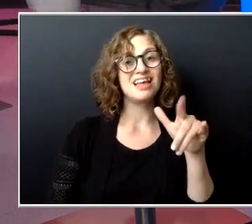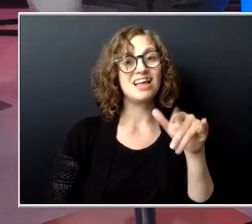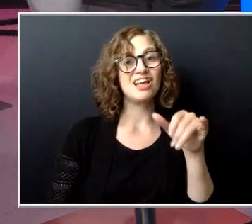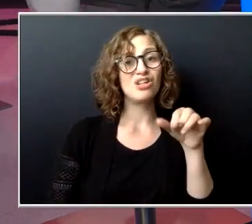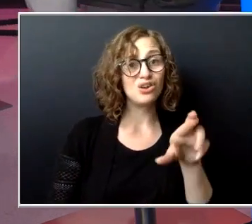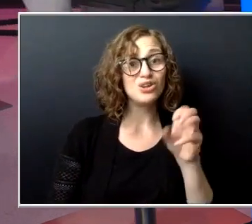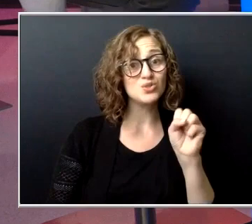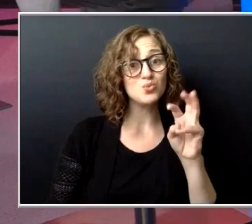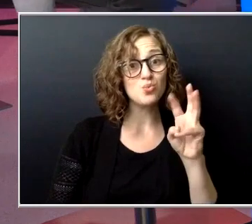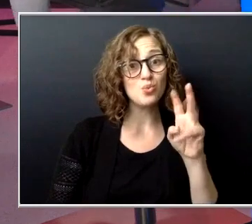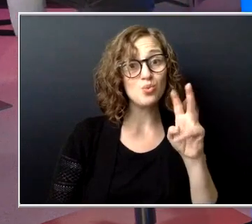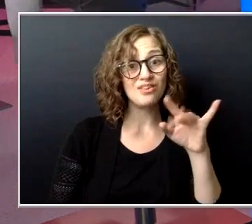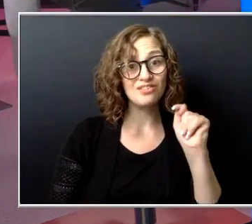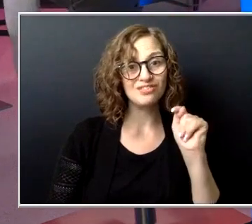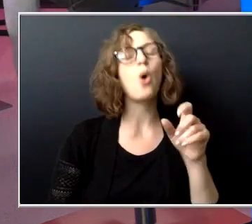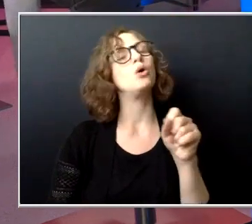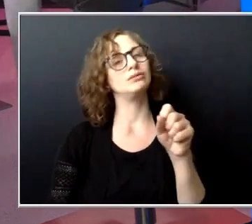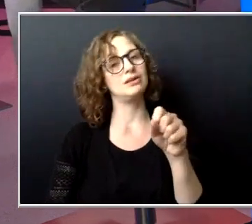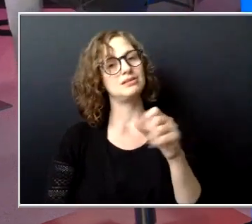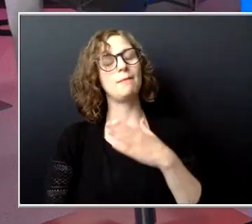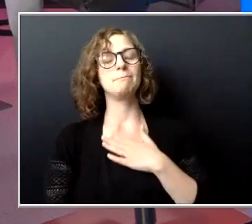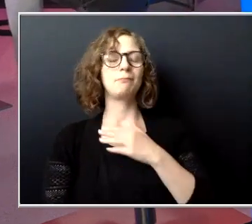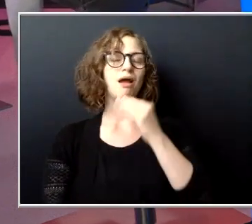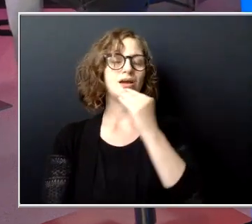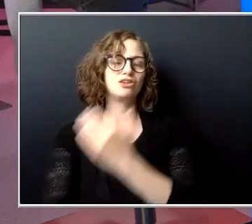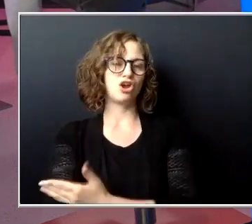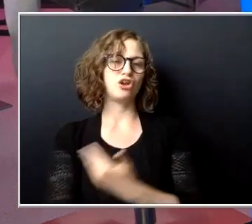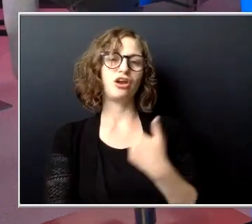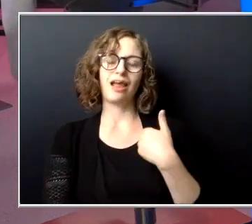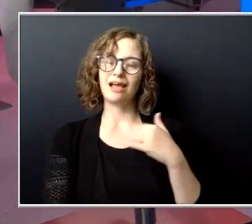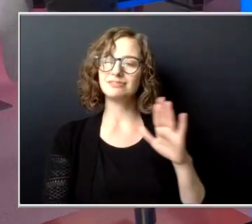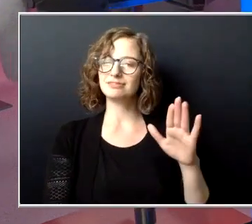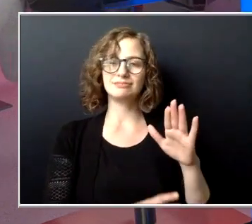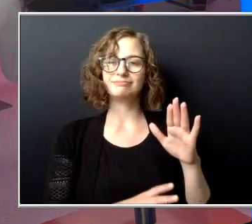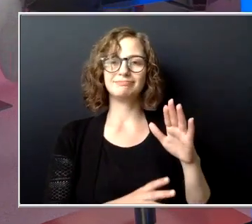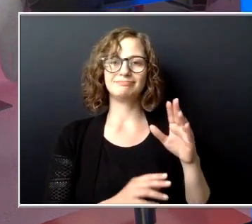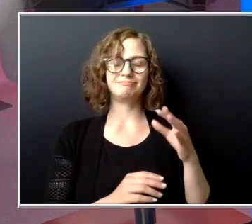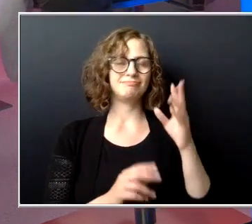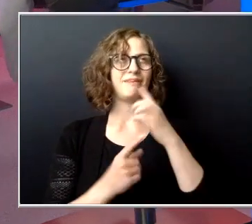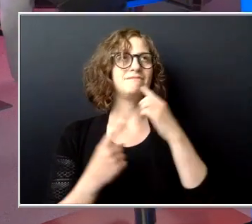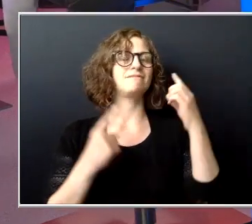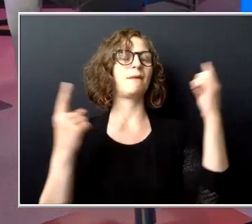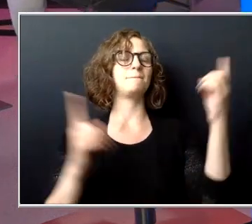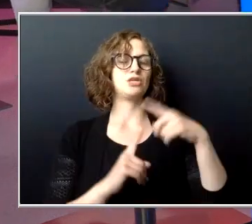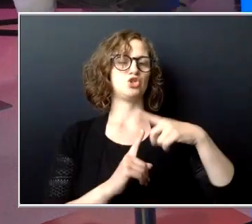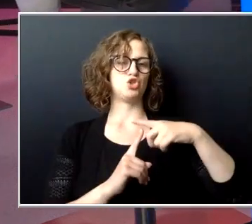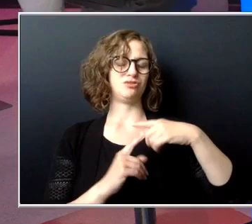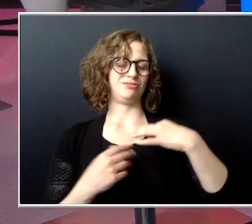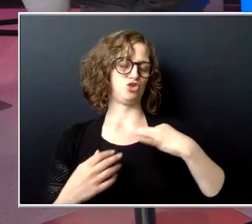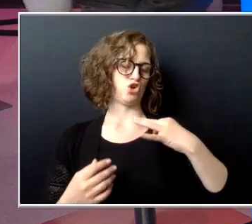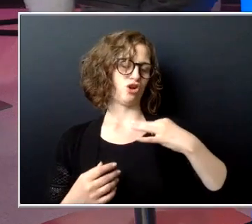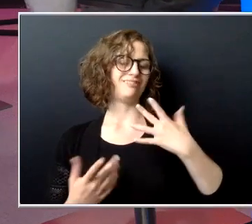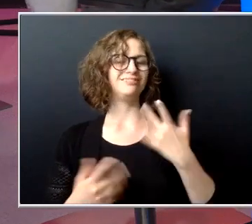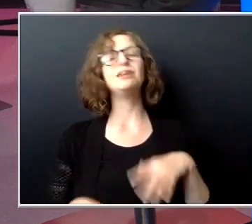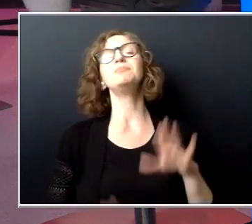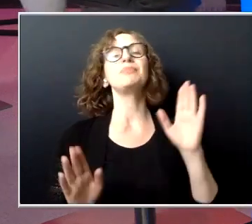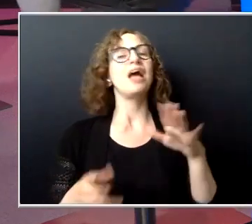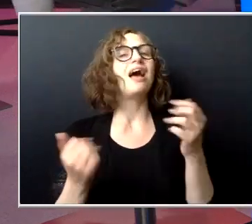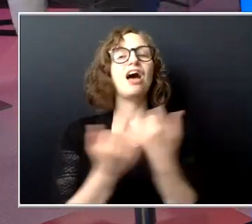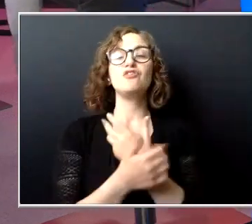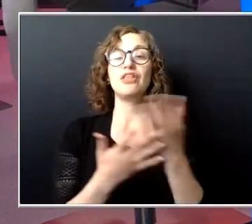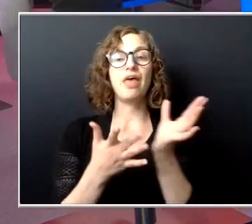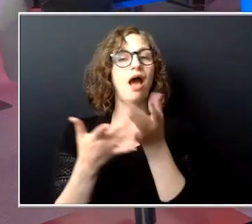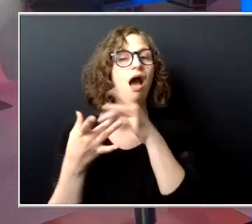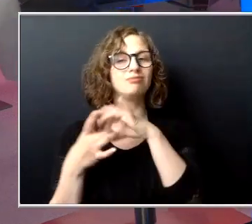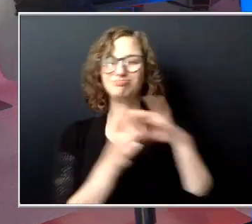as a cat. Right. See, it all ties together. Thank you for sharing that. And Shane, thank you for sharing your family